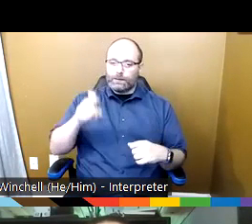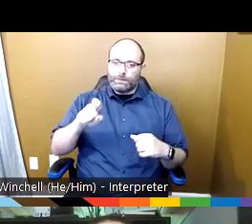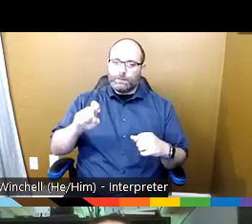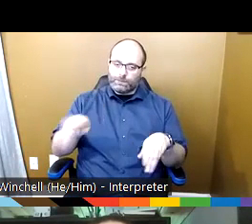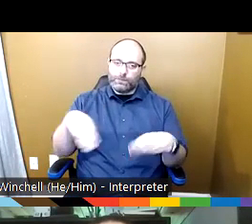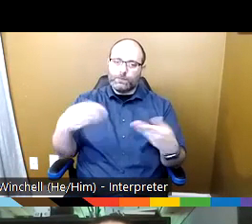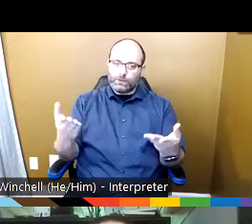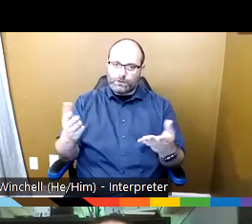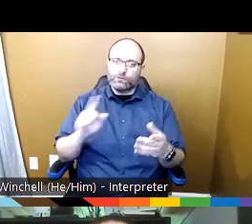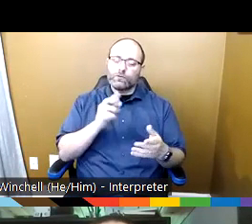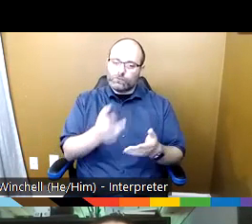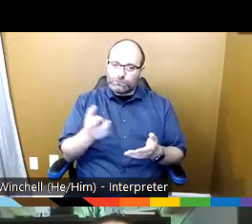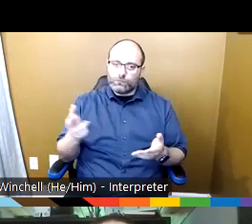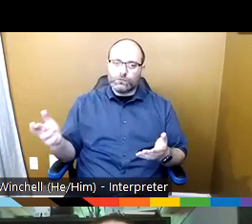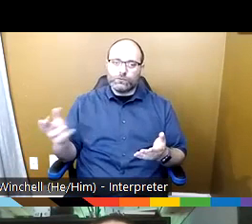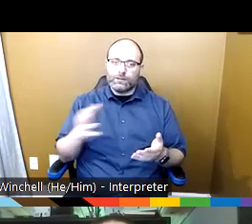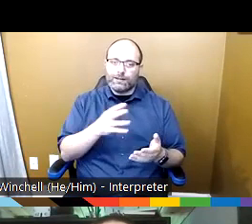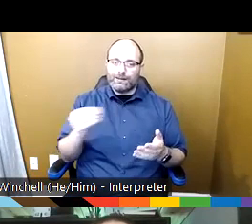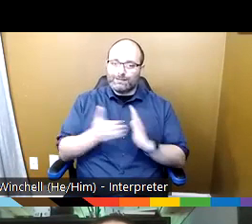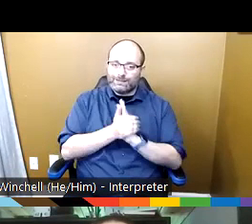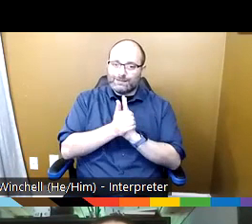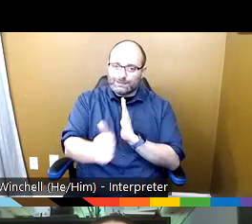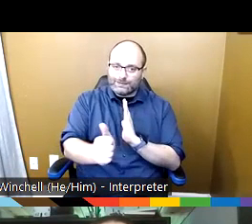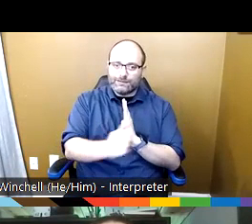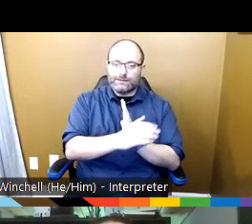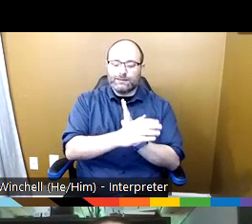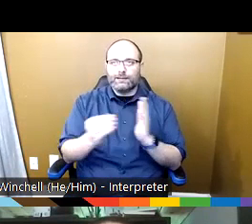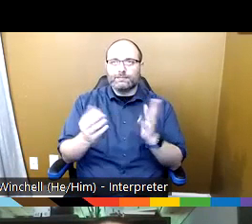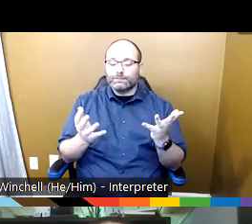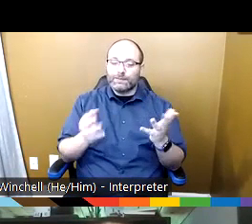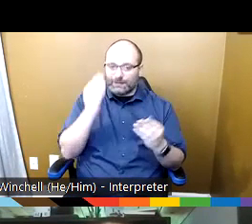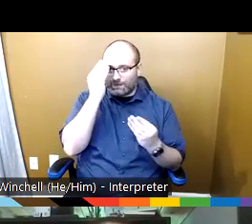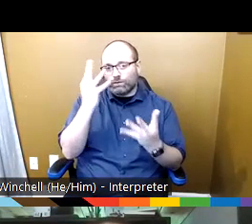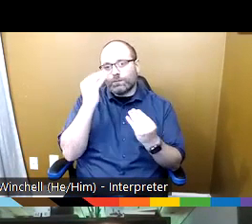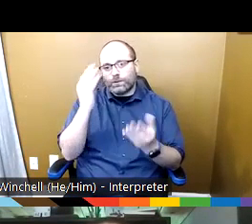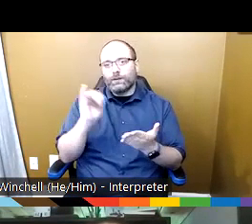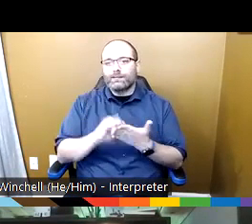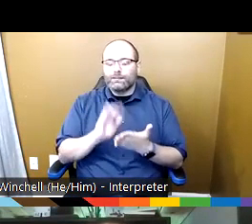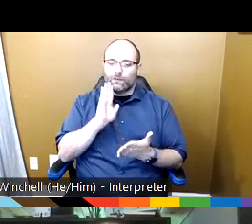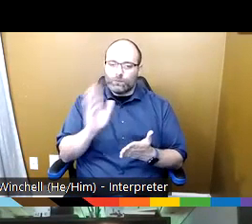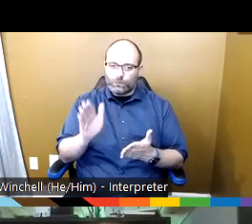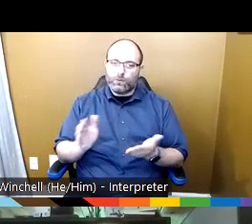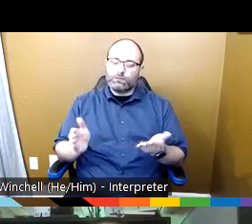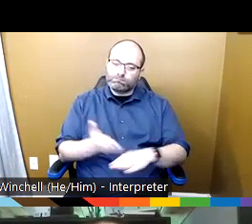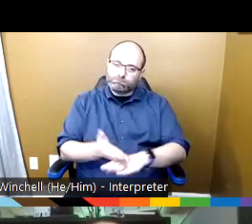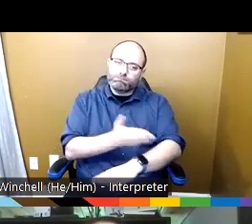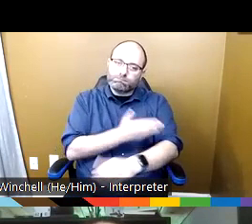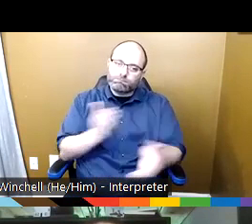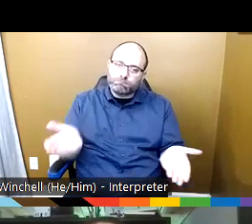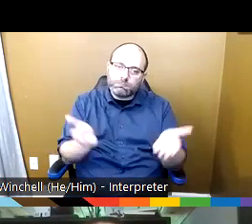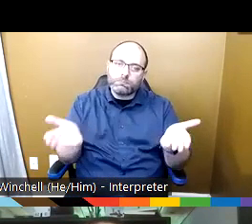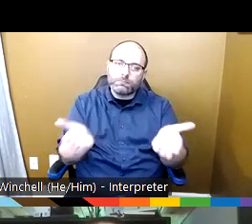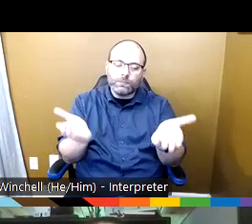provide resources and skills and information that are going to promote resilience and recovery that's based